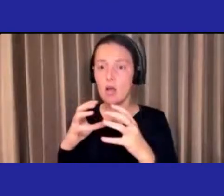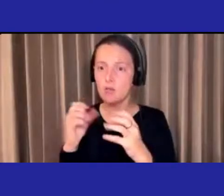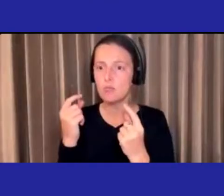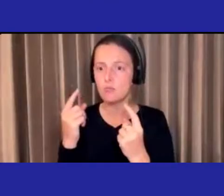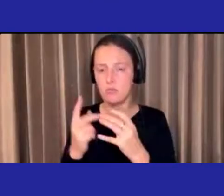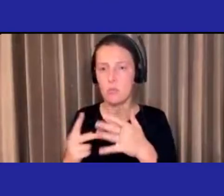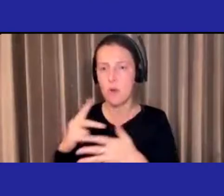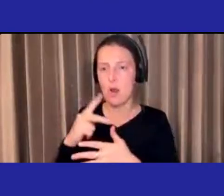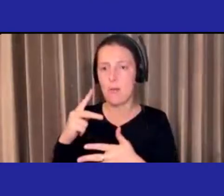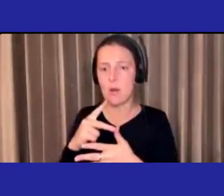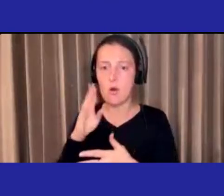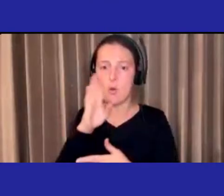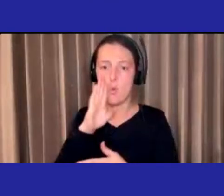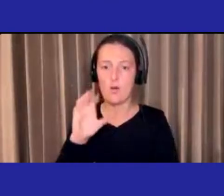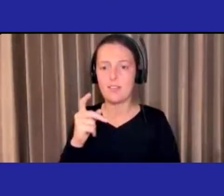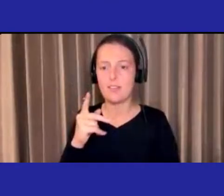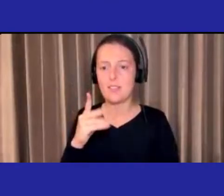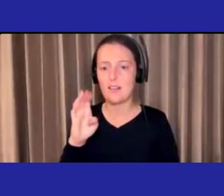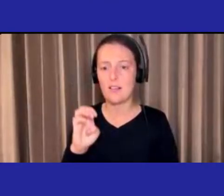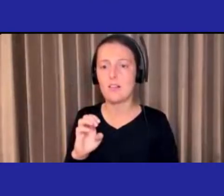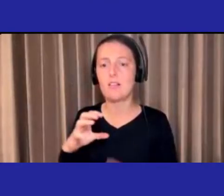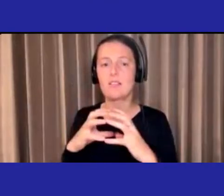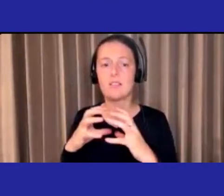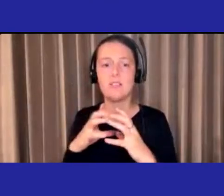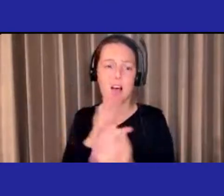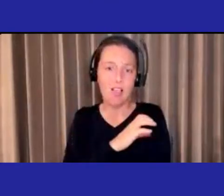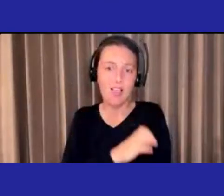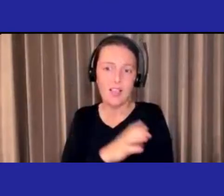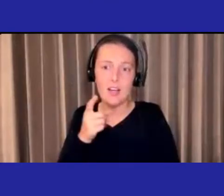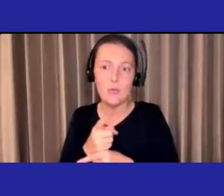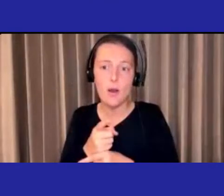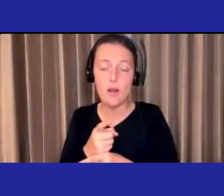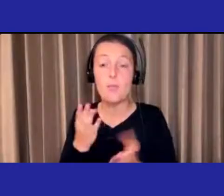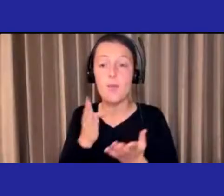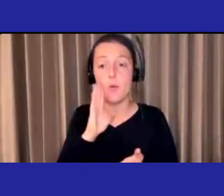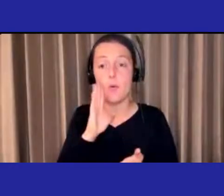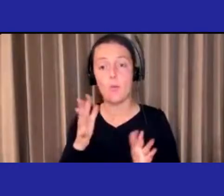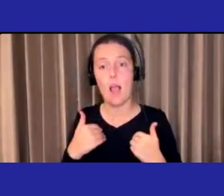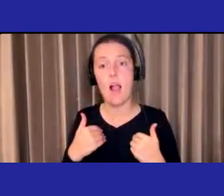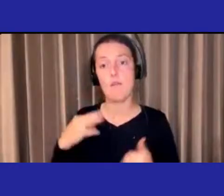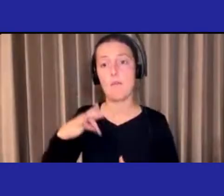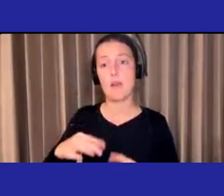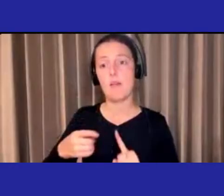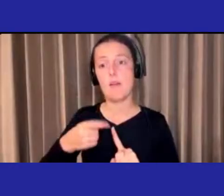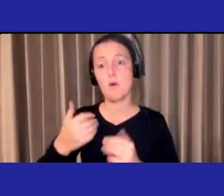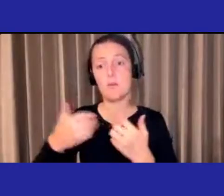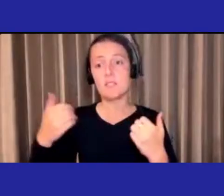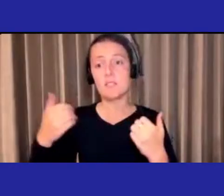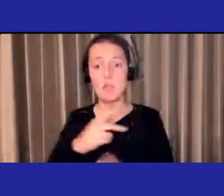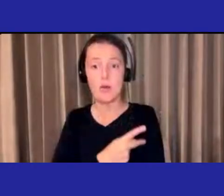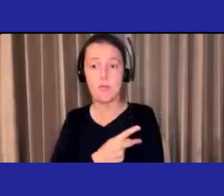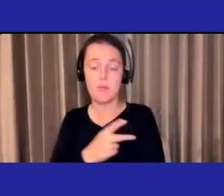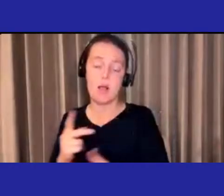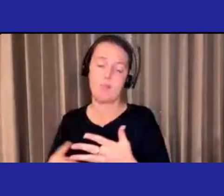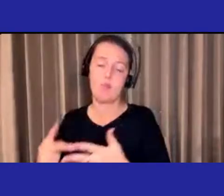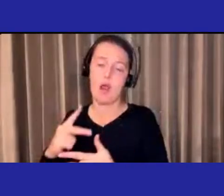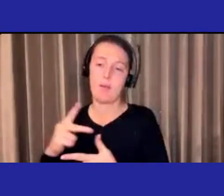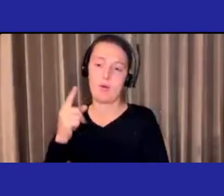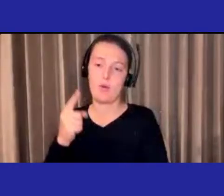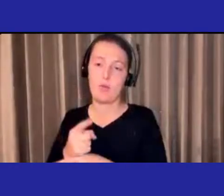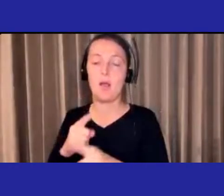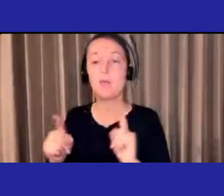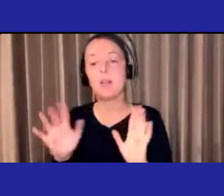right? You might benefit from a separate primary, right? Or, I mean, again, I go back to,